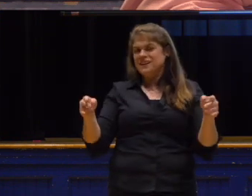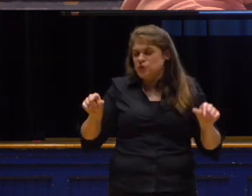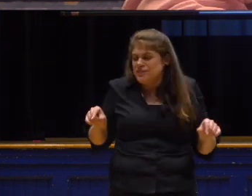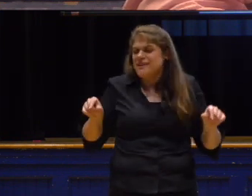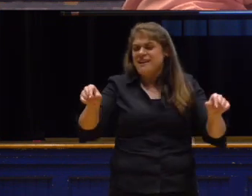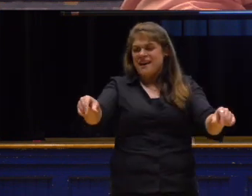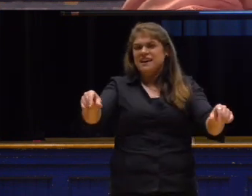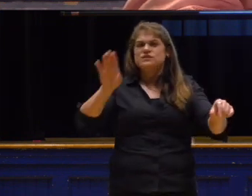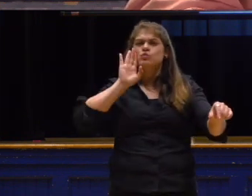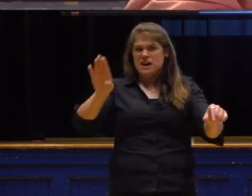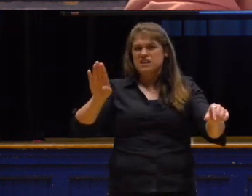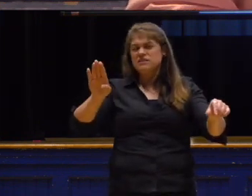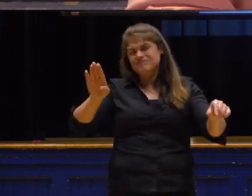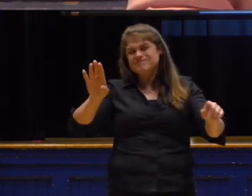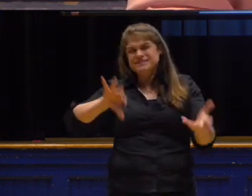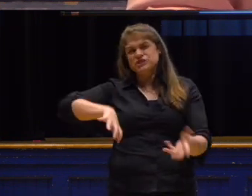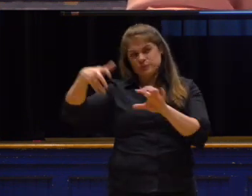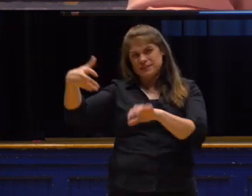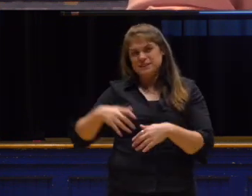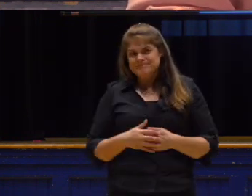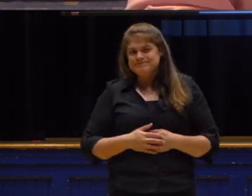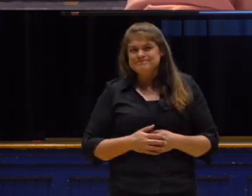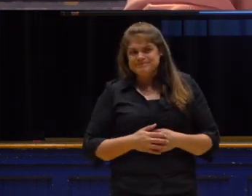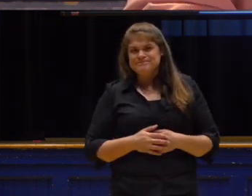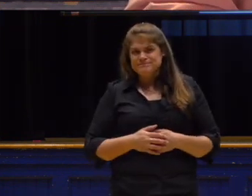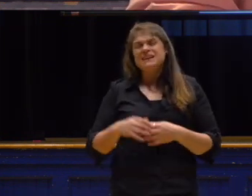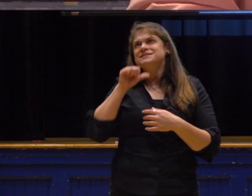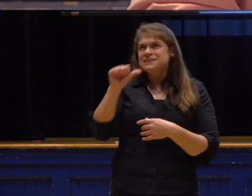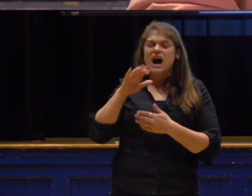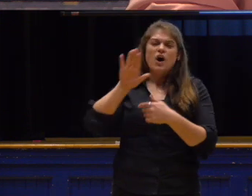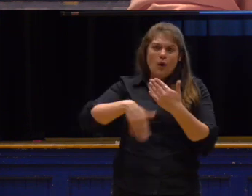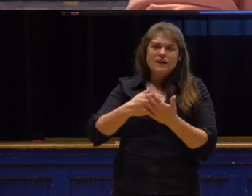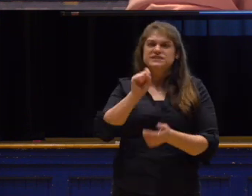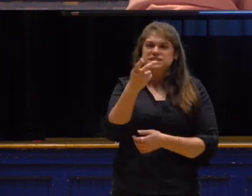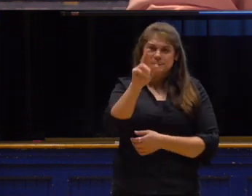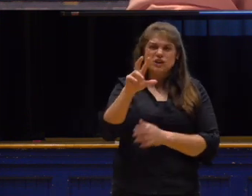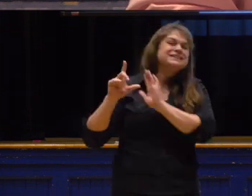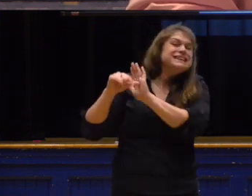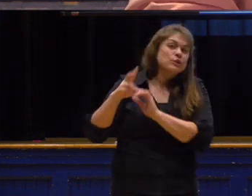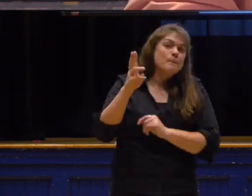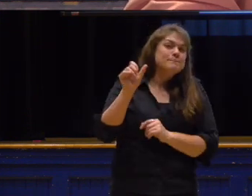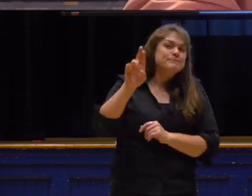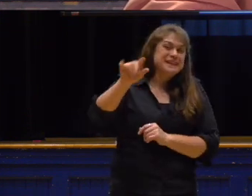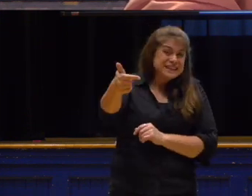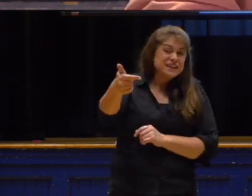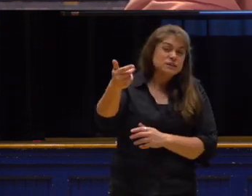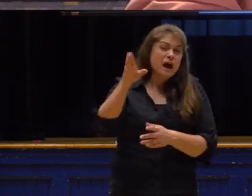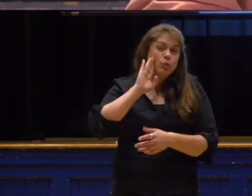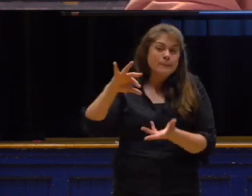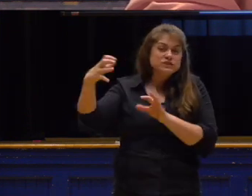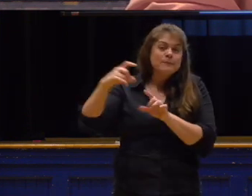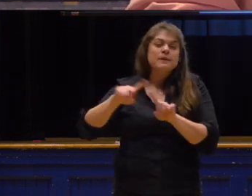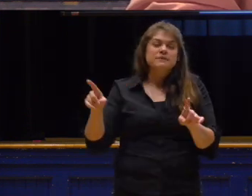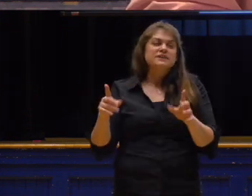really the edge of the road that's going to be affected, and not Sumner Ave per se until we do the milling work. So,